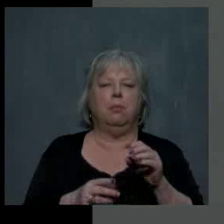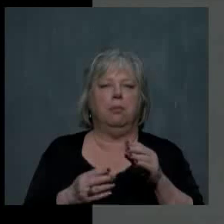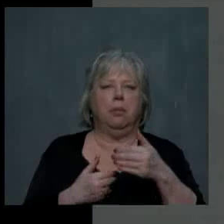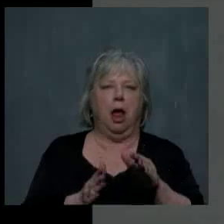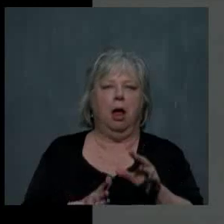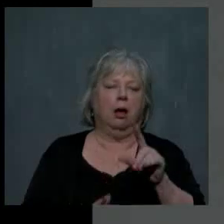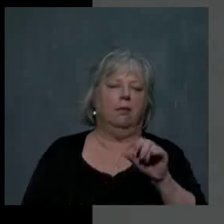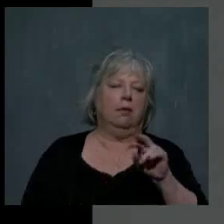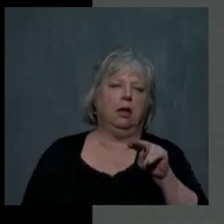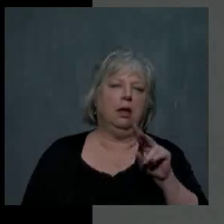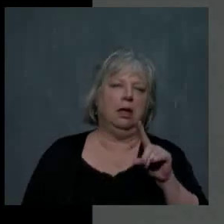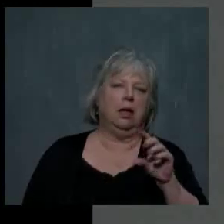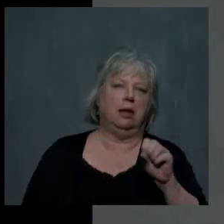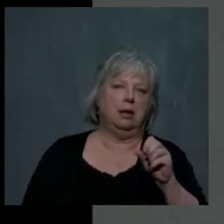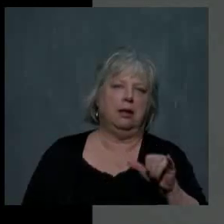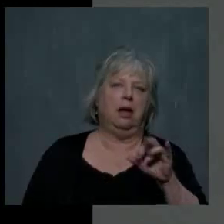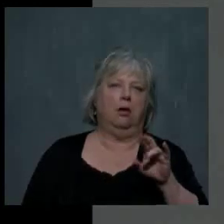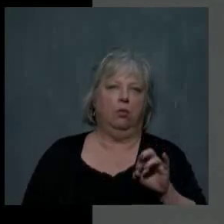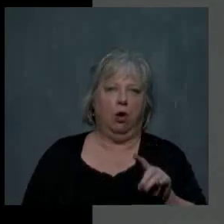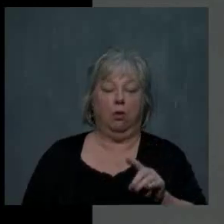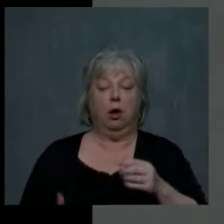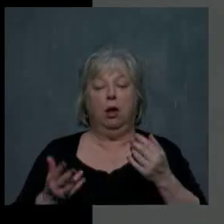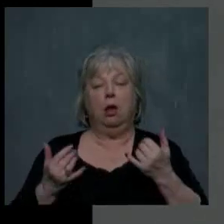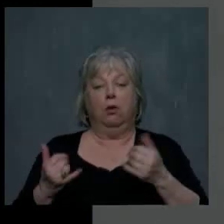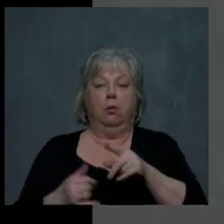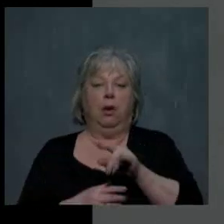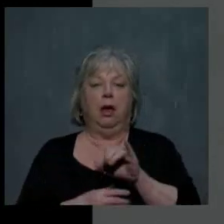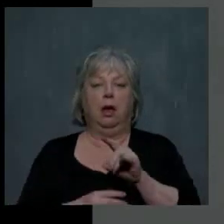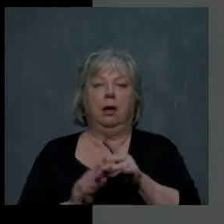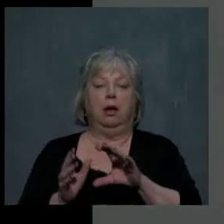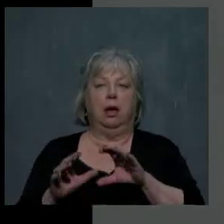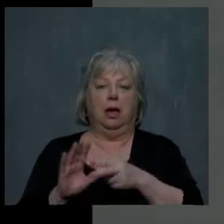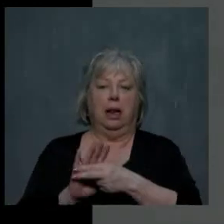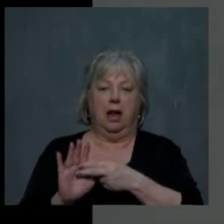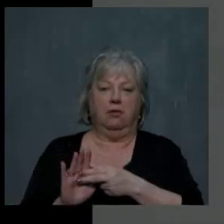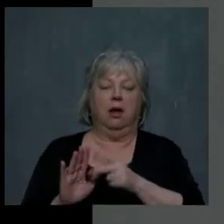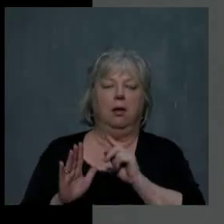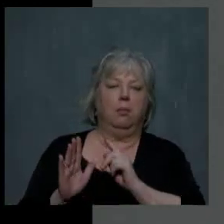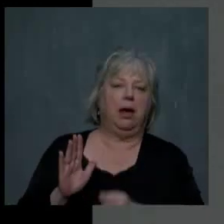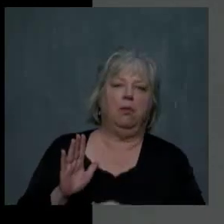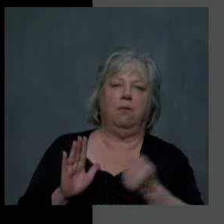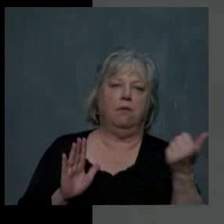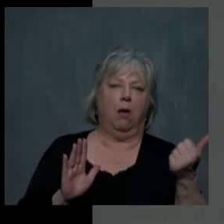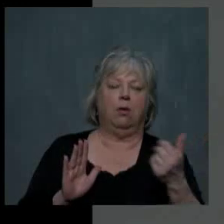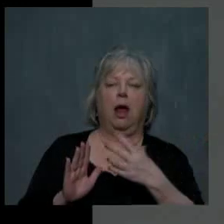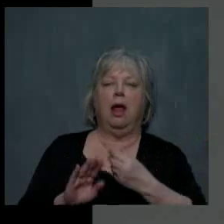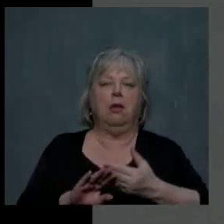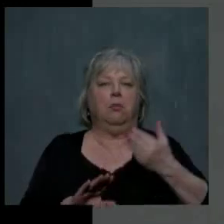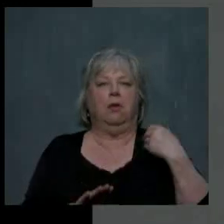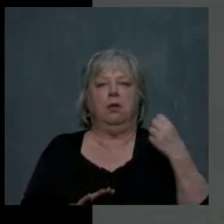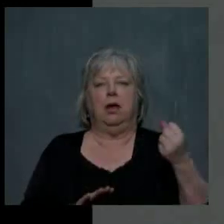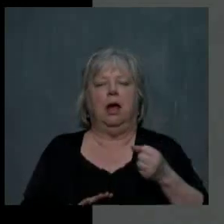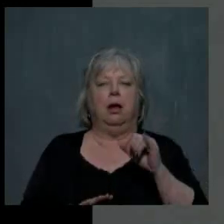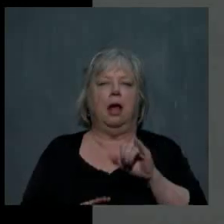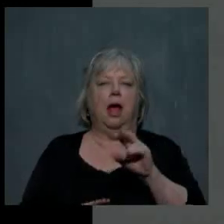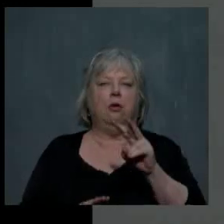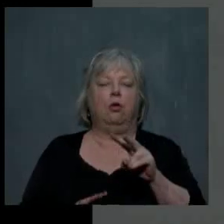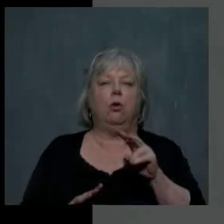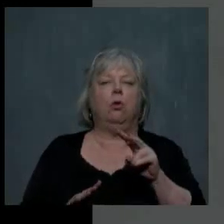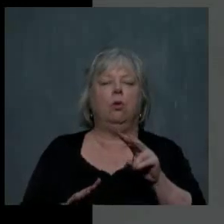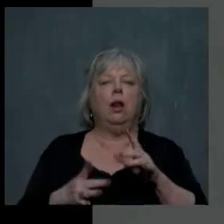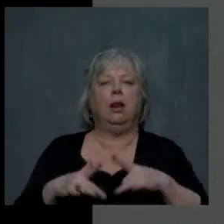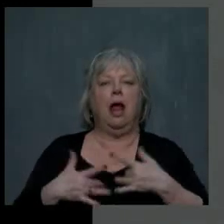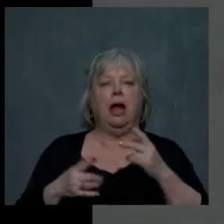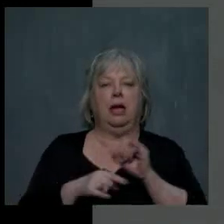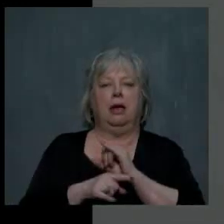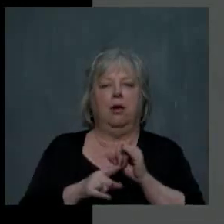Road. Staff recommends the current PID zoning classification be revoked and the previously held I-2 Light Industrial Zoning